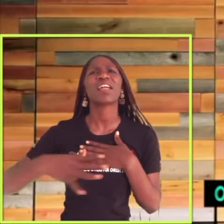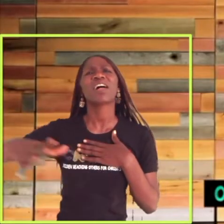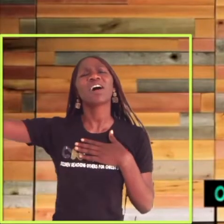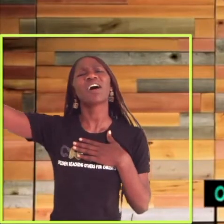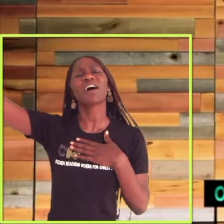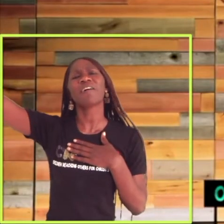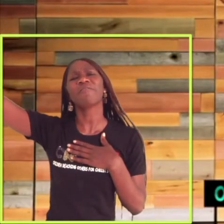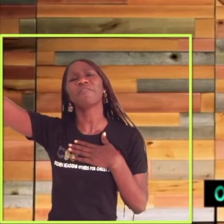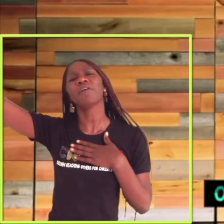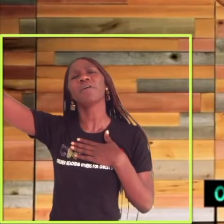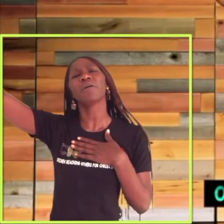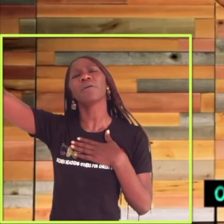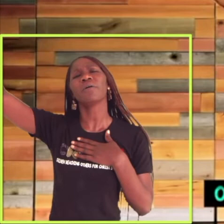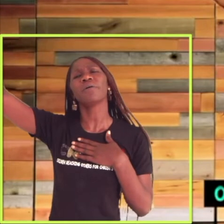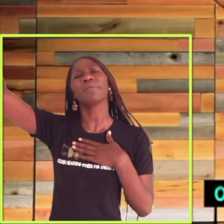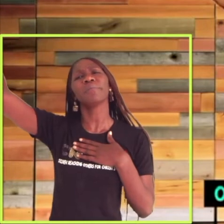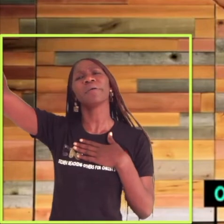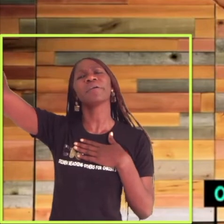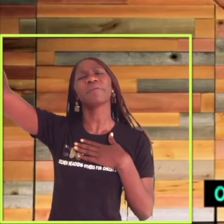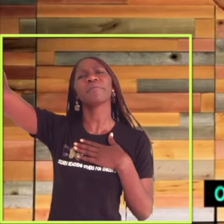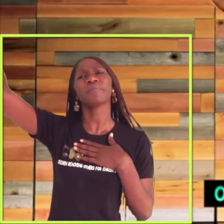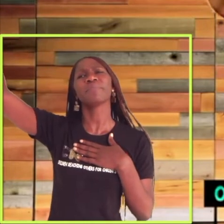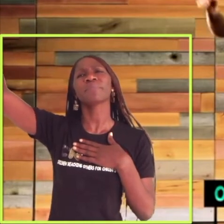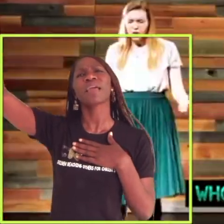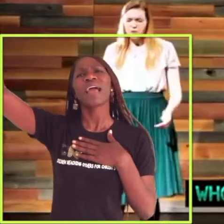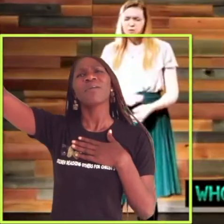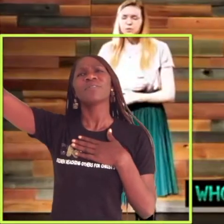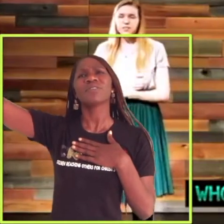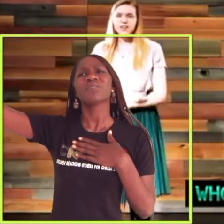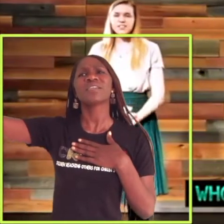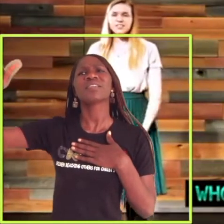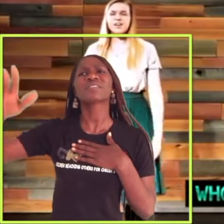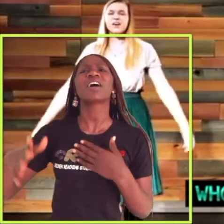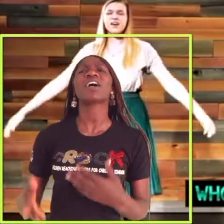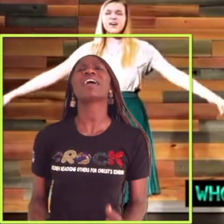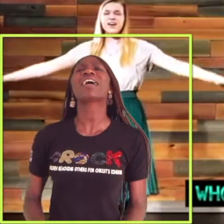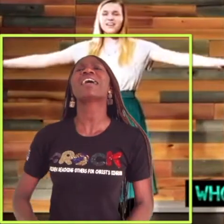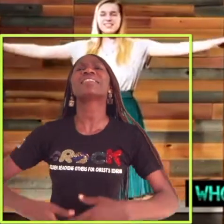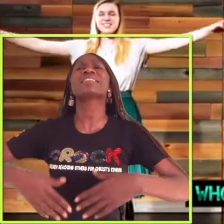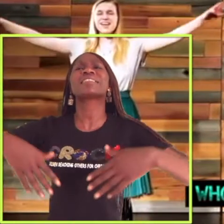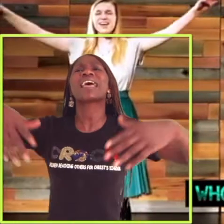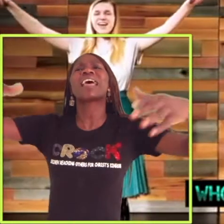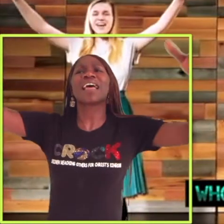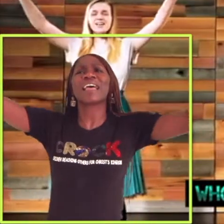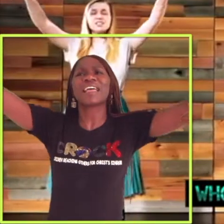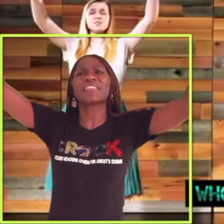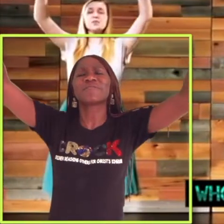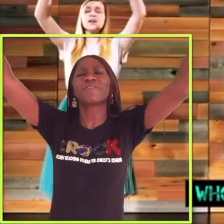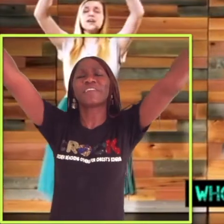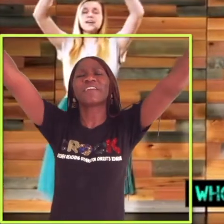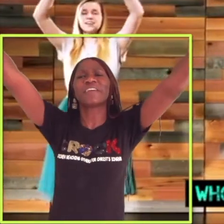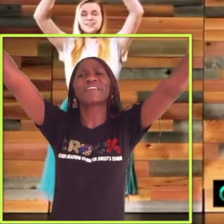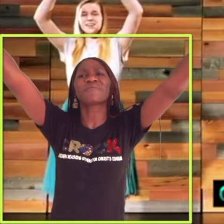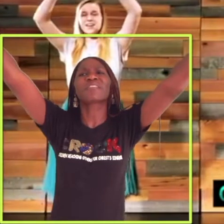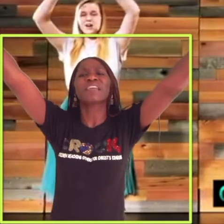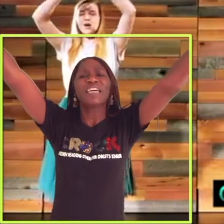His love for me. Who the sun sets